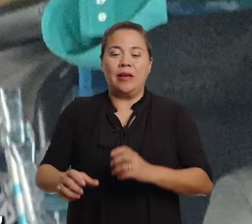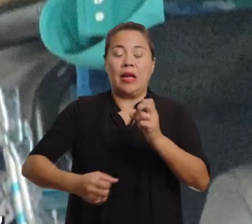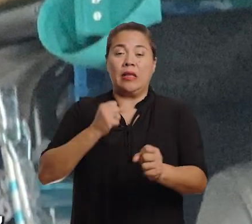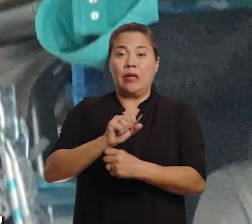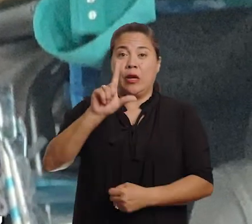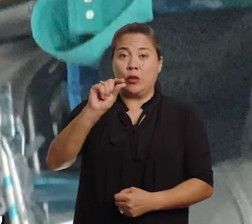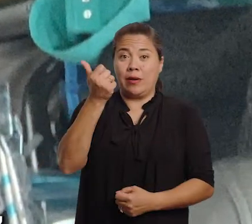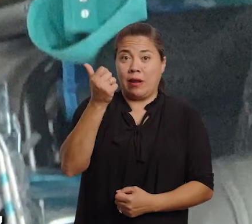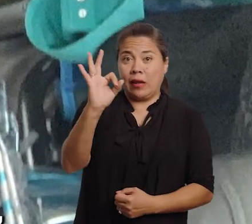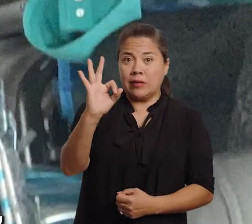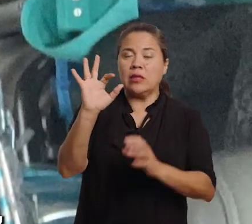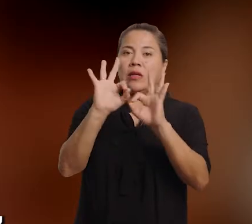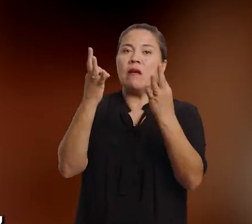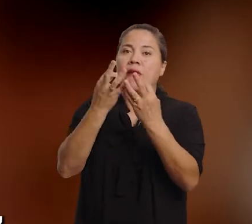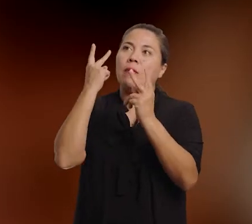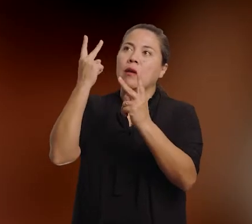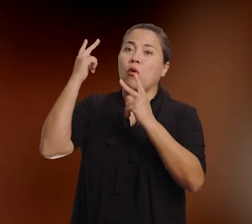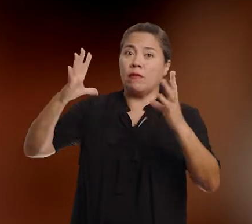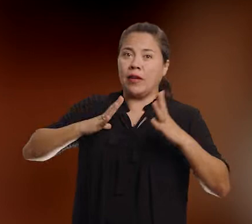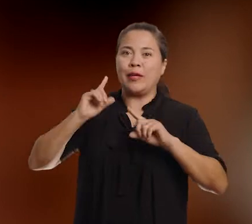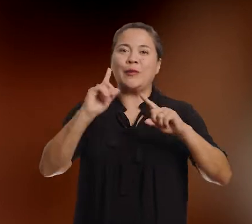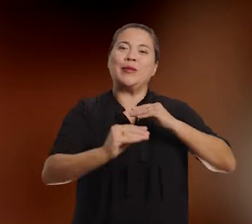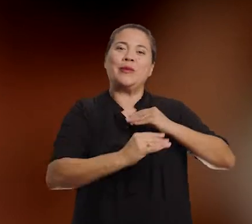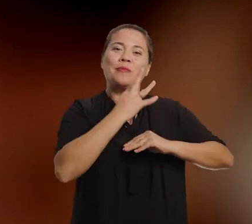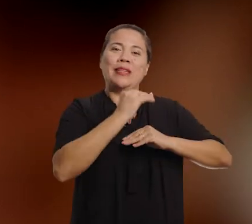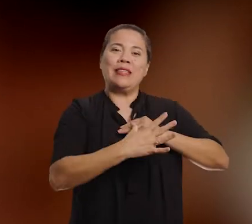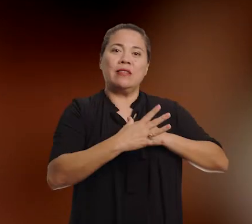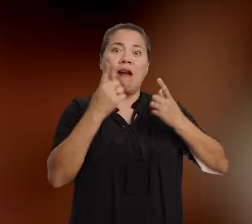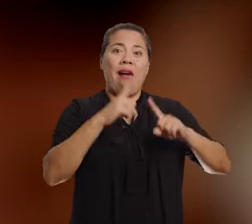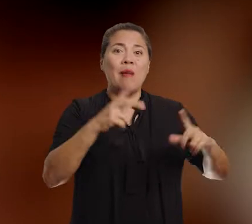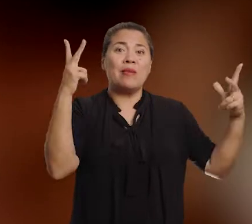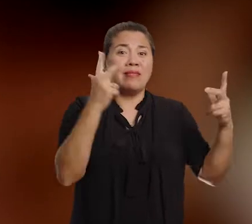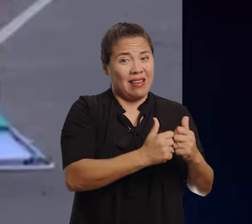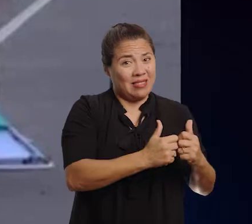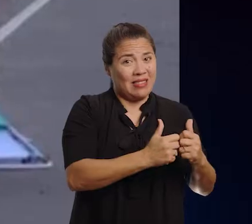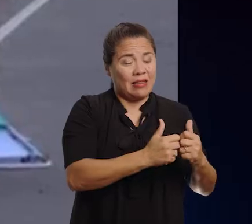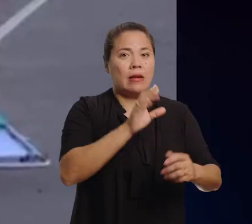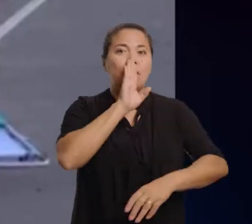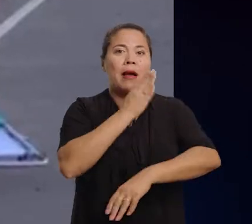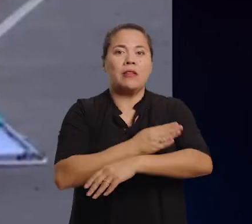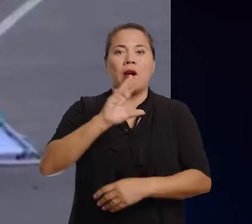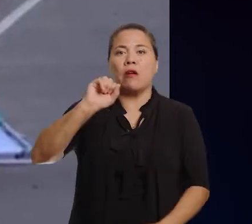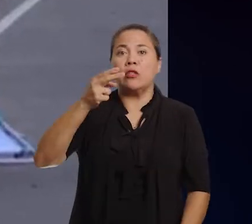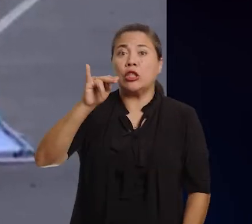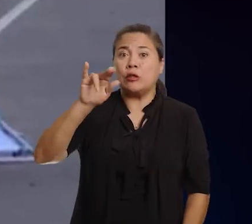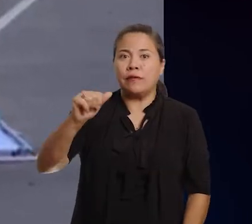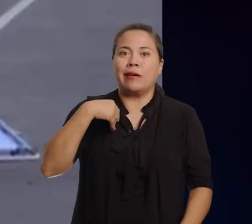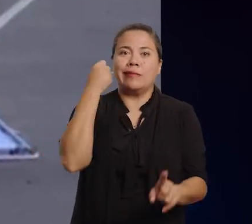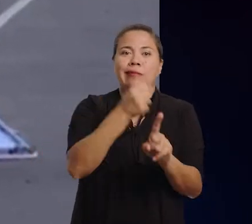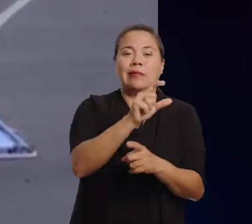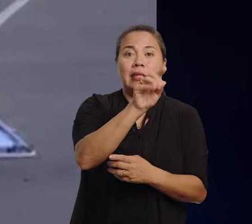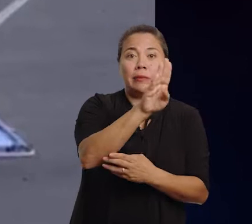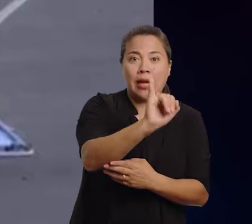In 2019, we were on Memorial Weekend. We went to the beach and we had a car accident. Sophie suffered a TBI,